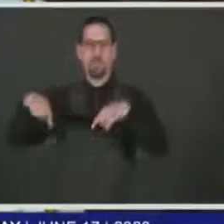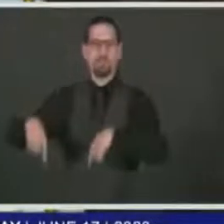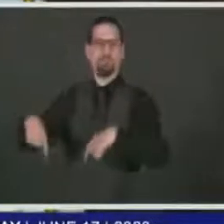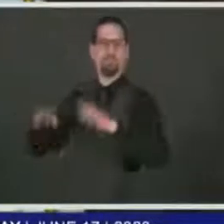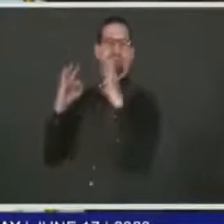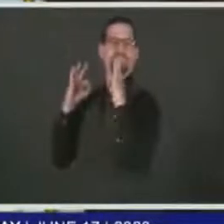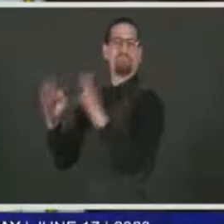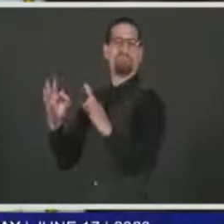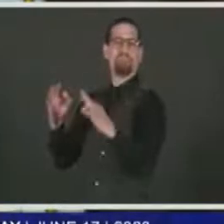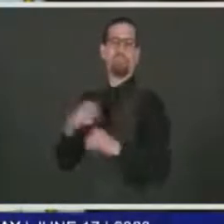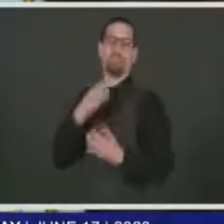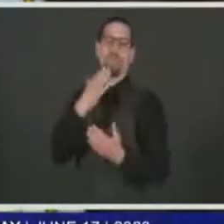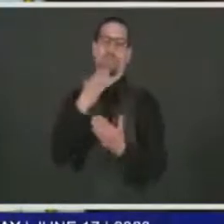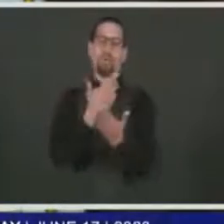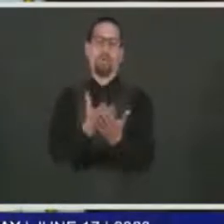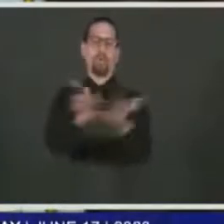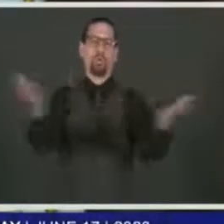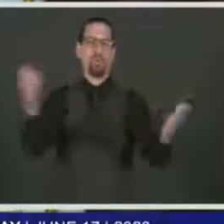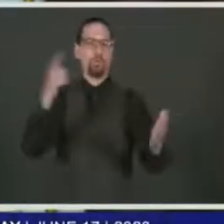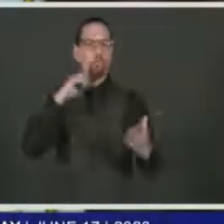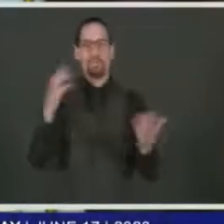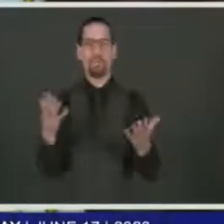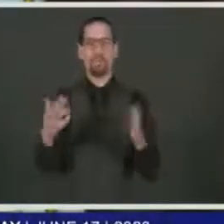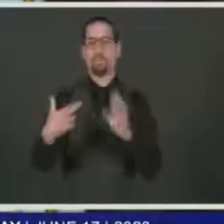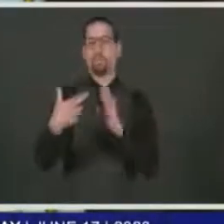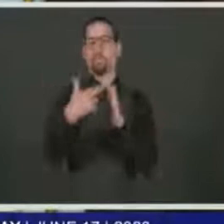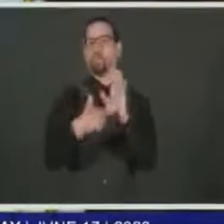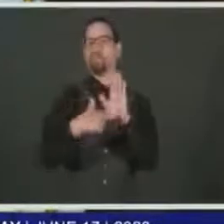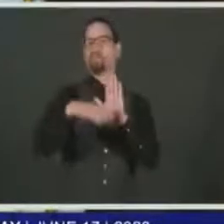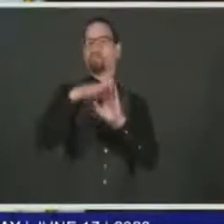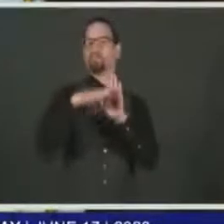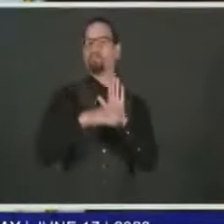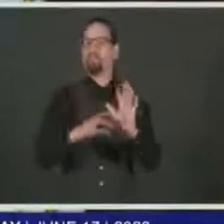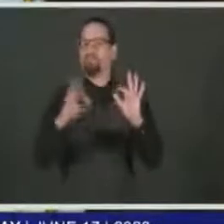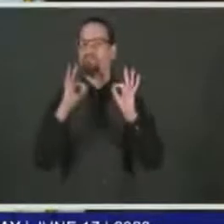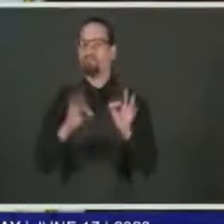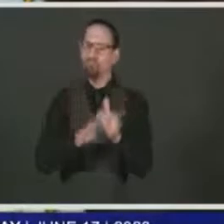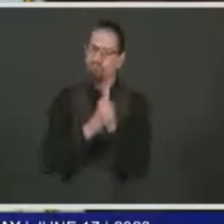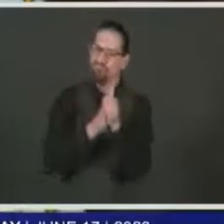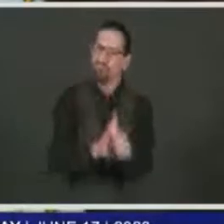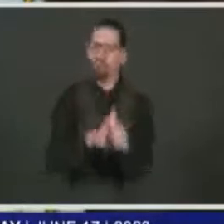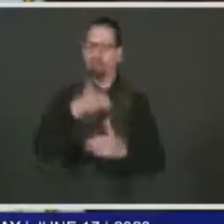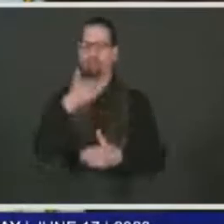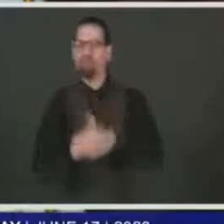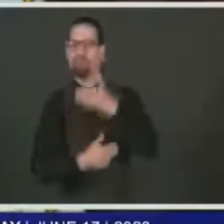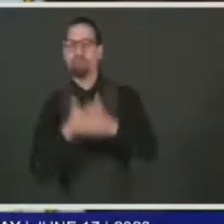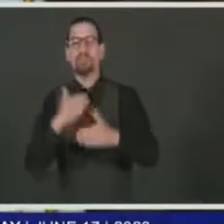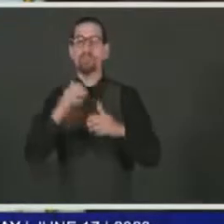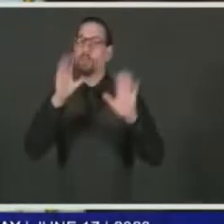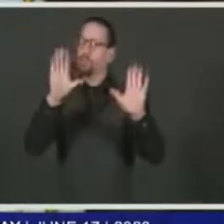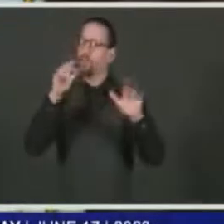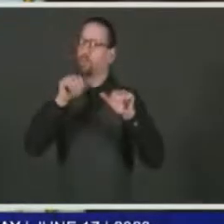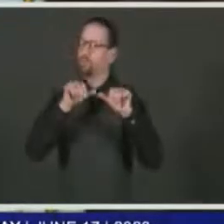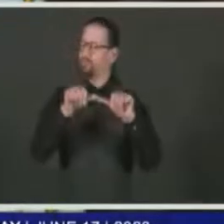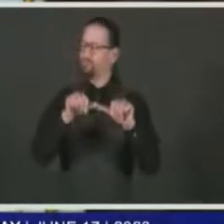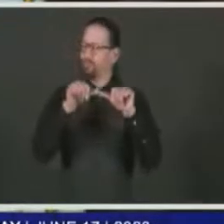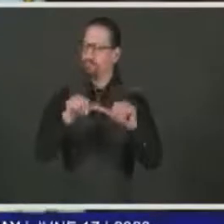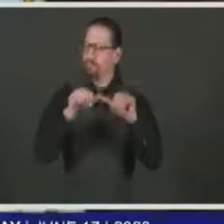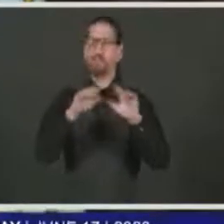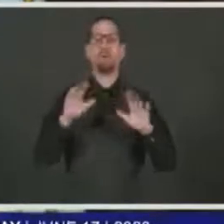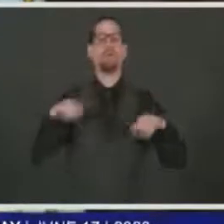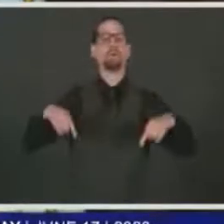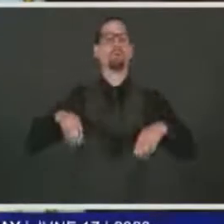following the rules and doing your best, even though it's been incredibly difficult. We are going to continue these Monday, Wednesday, and